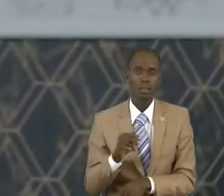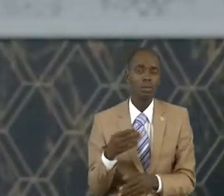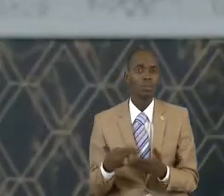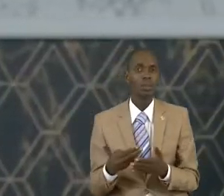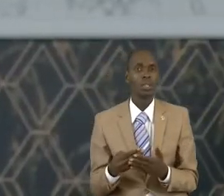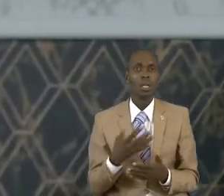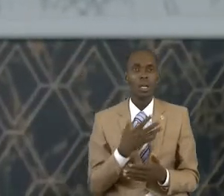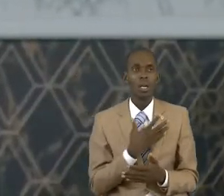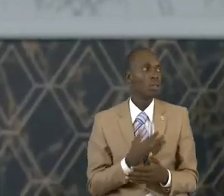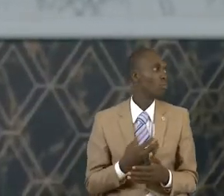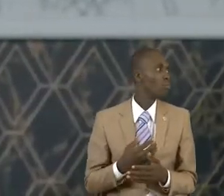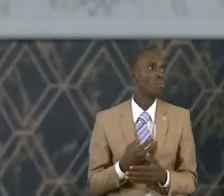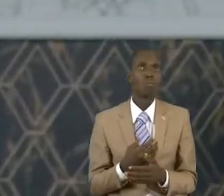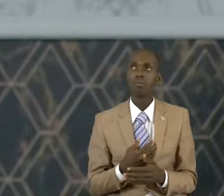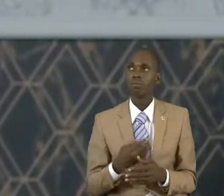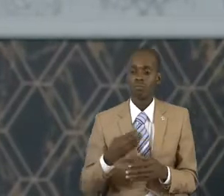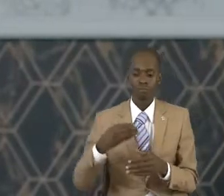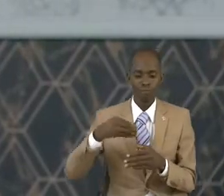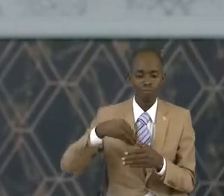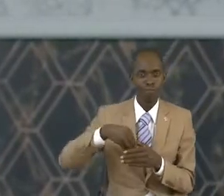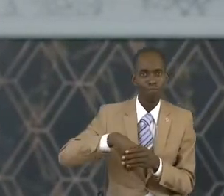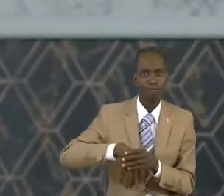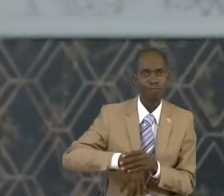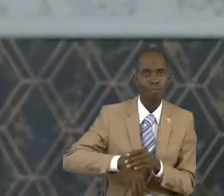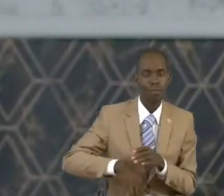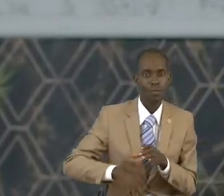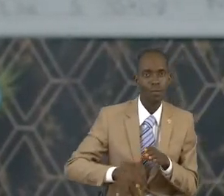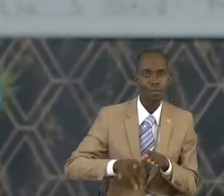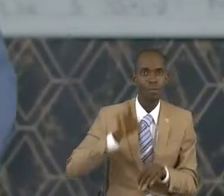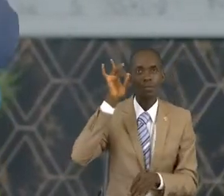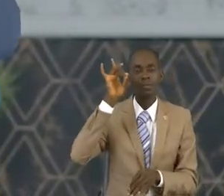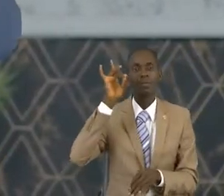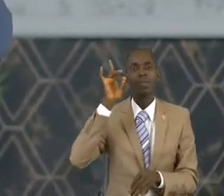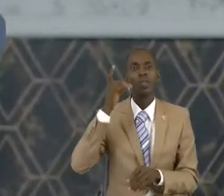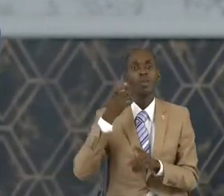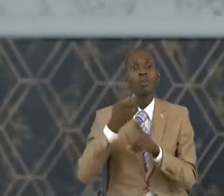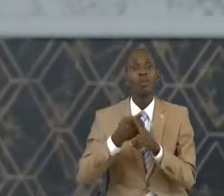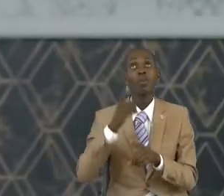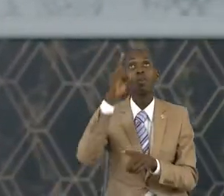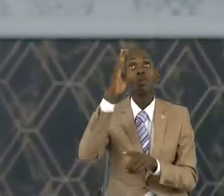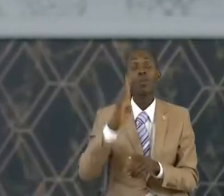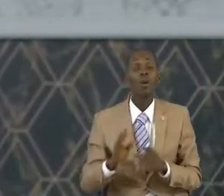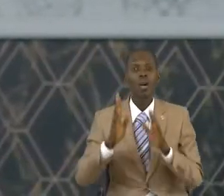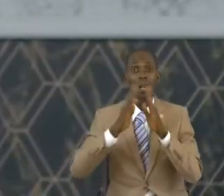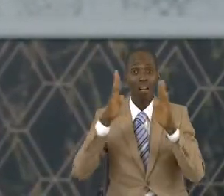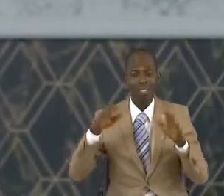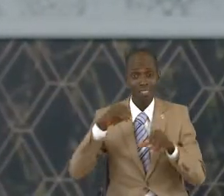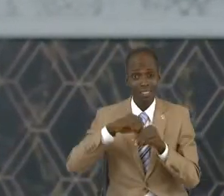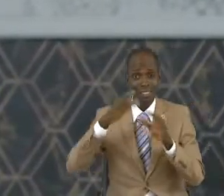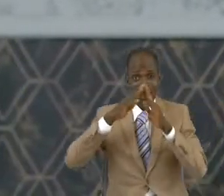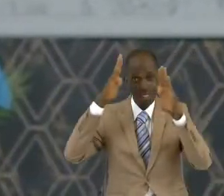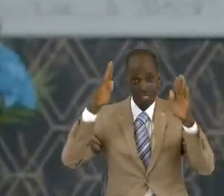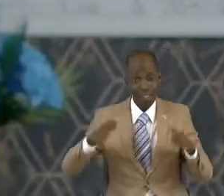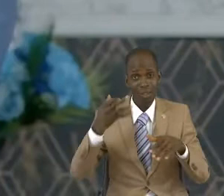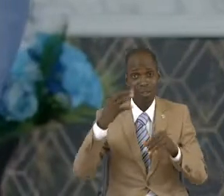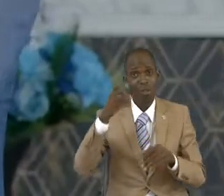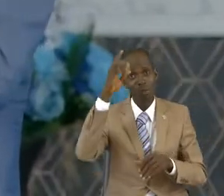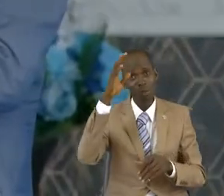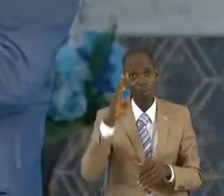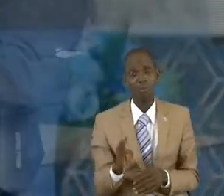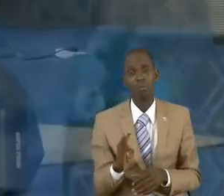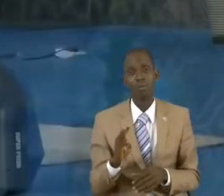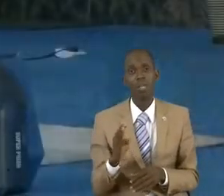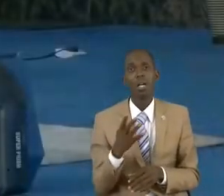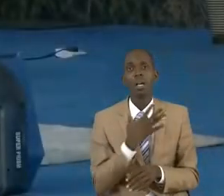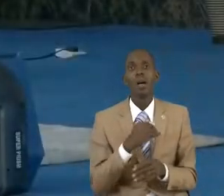hand and he steals from God in the house of God. And when they're